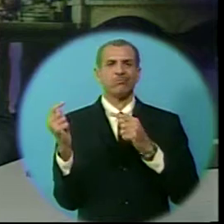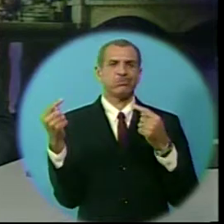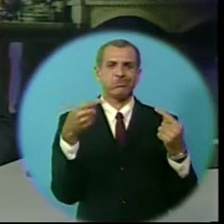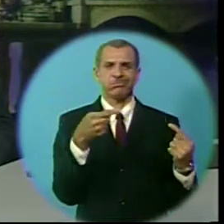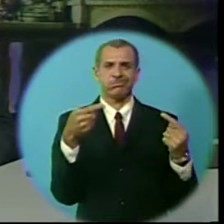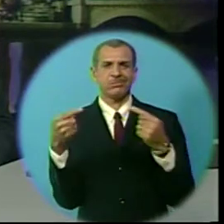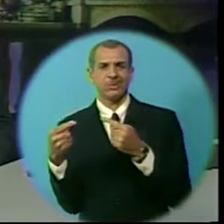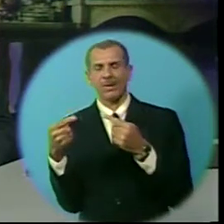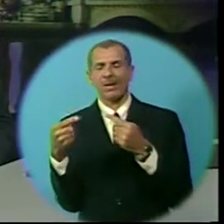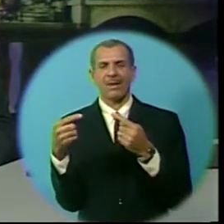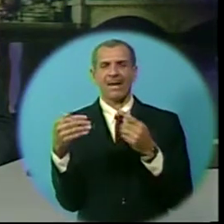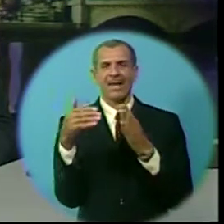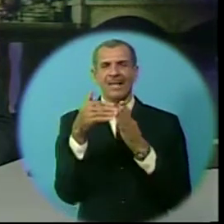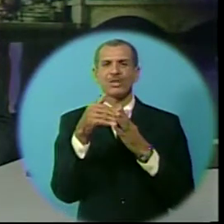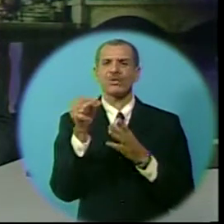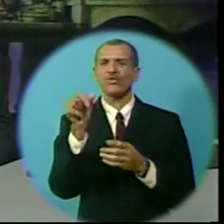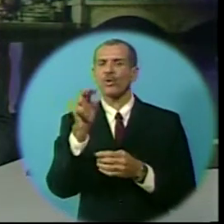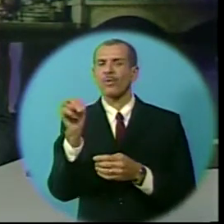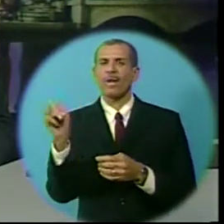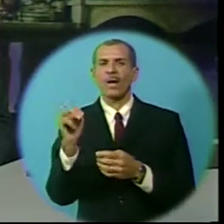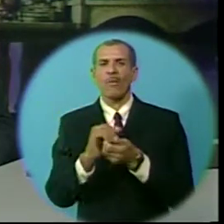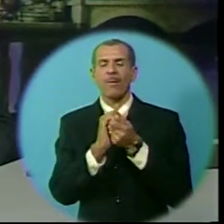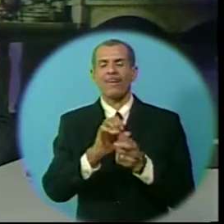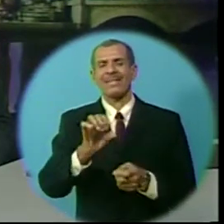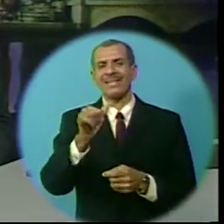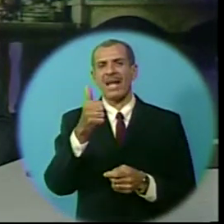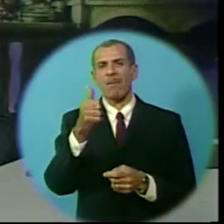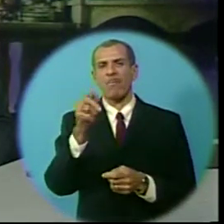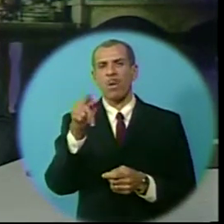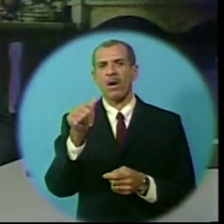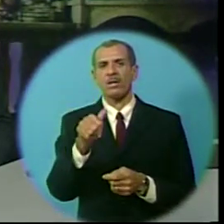strong challenge from Green, actually winning by just 10 points,